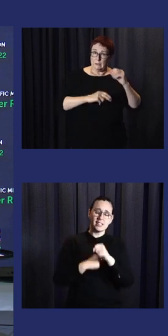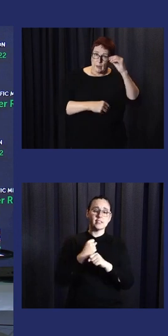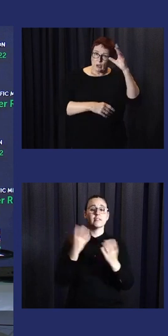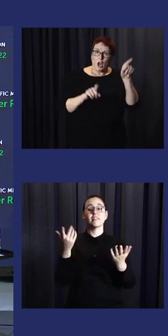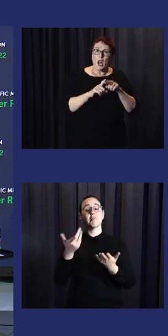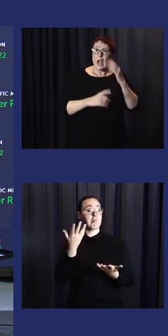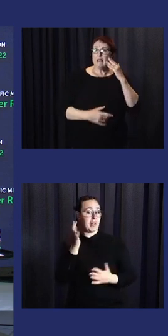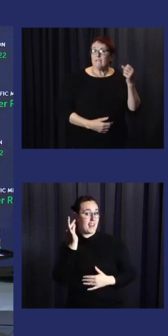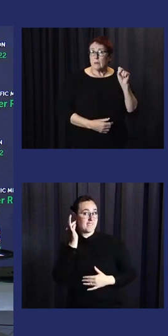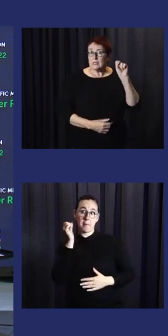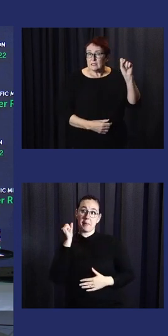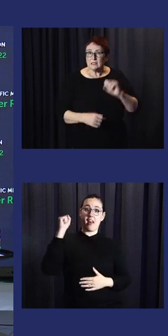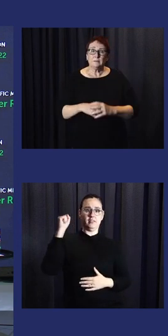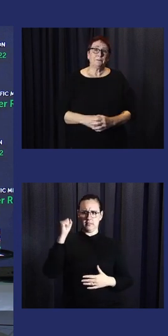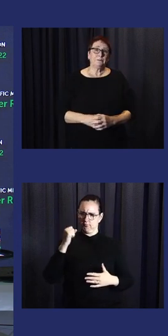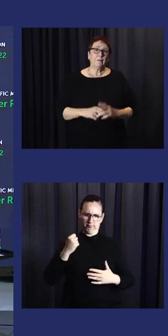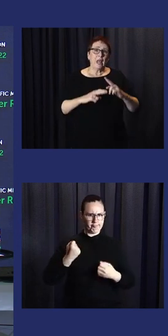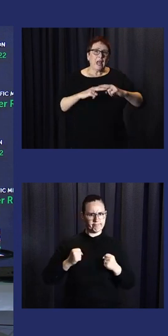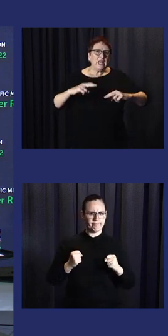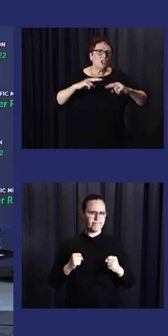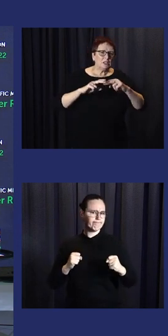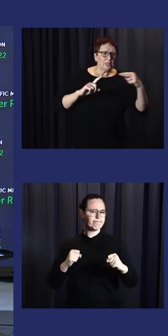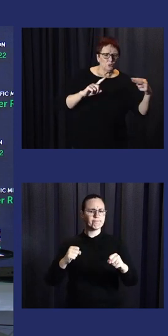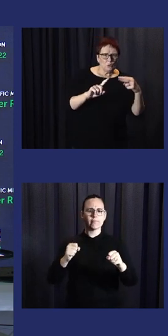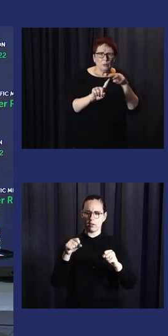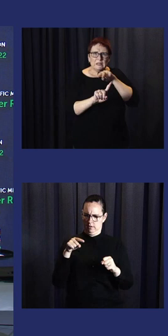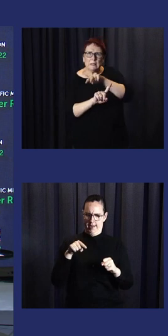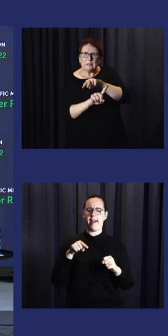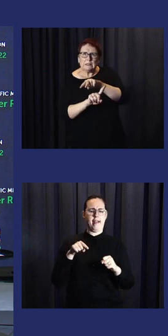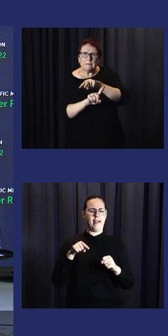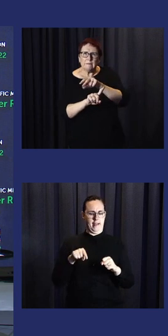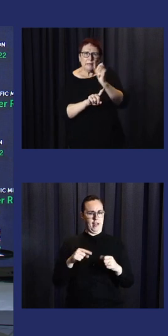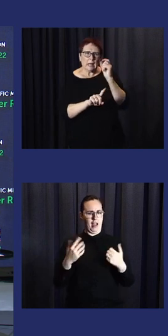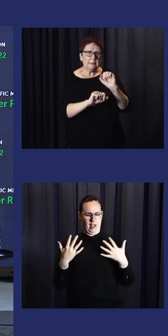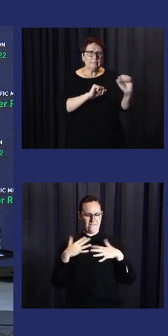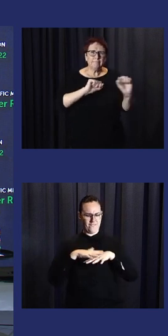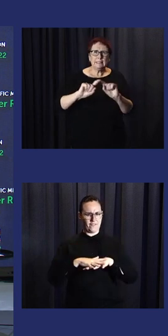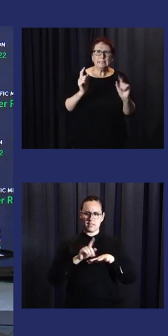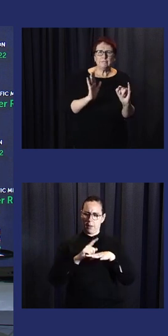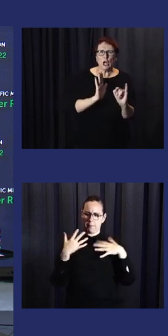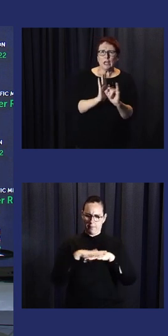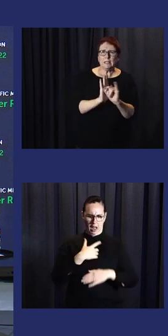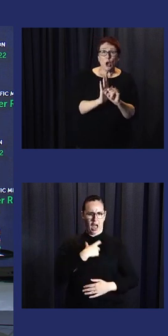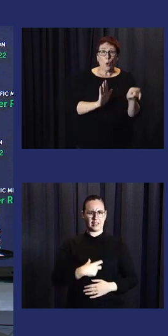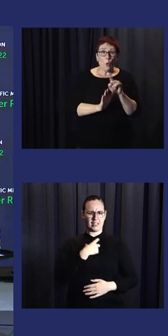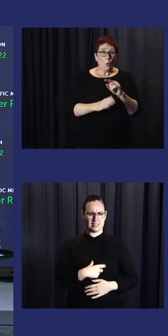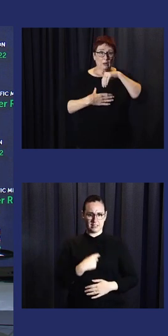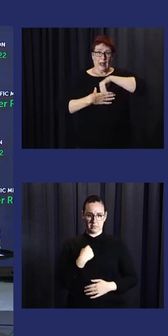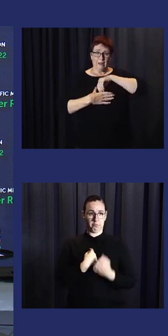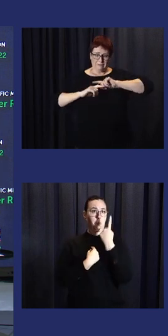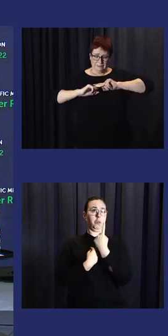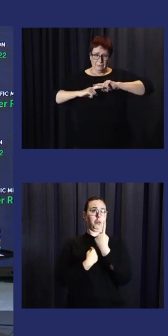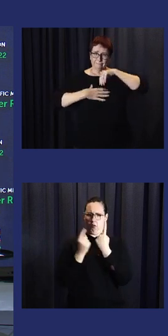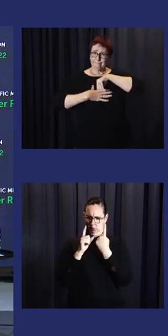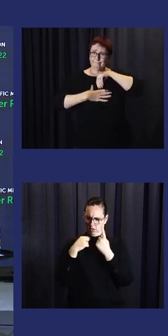instance, intersectional frames that look at us in all our identities. All of us have multiple identities that we live with every